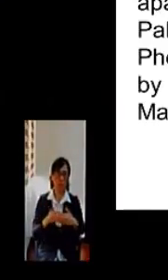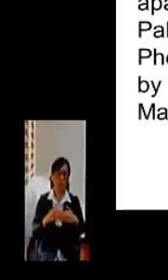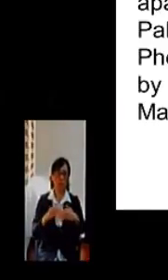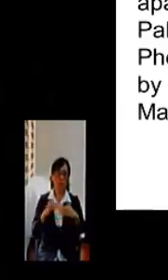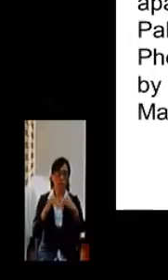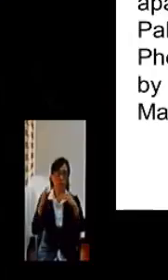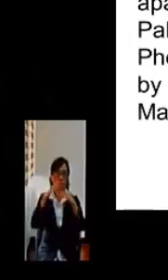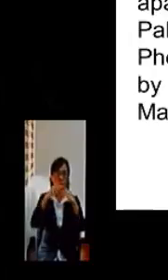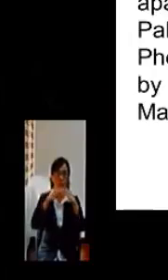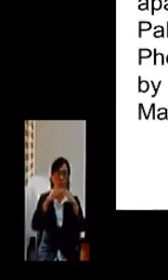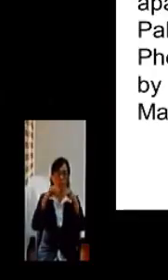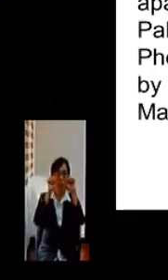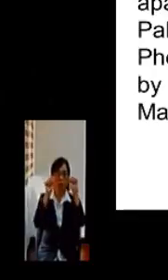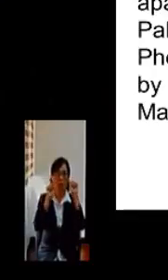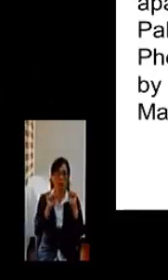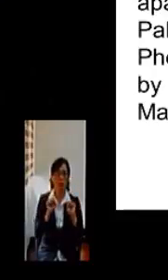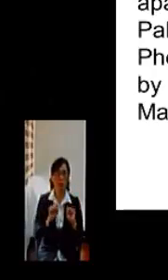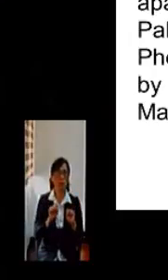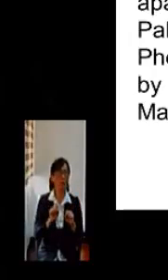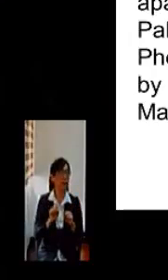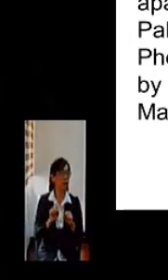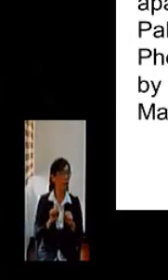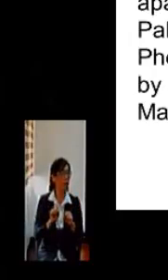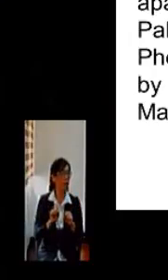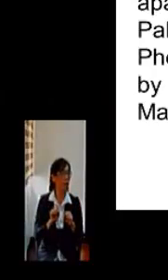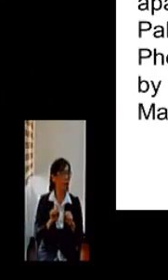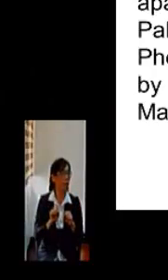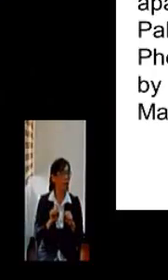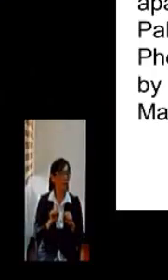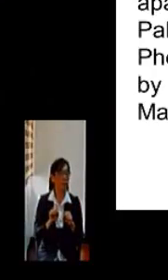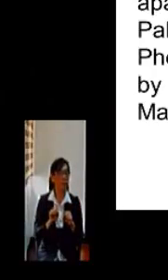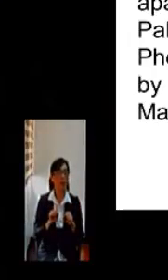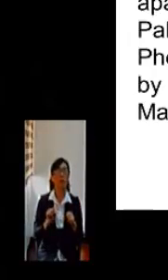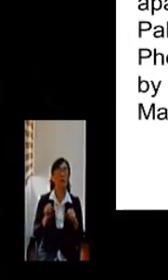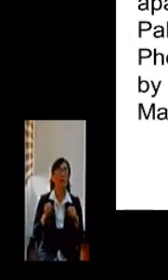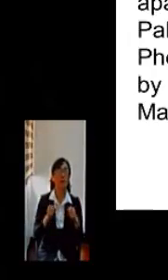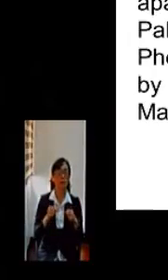for breeding of this magnificent species.